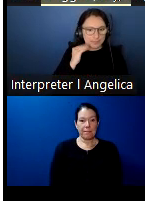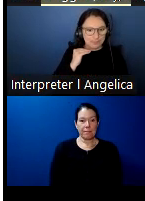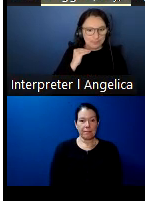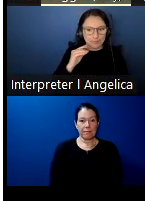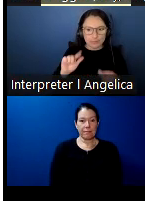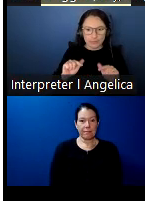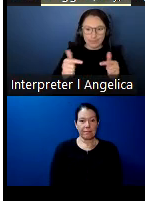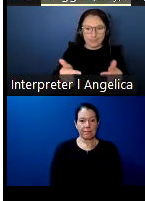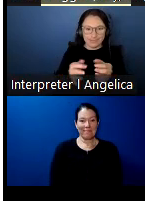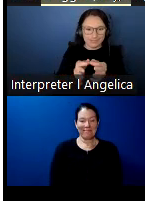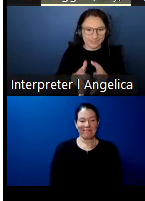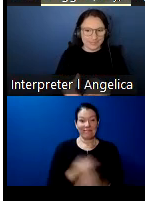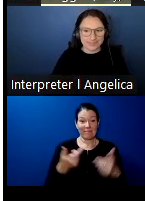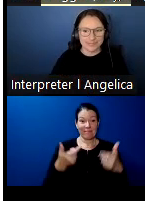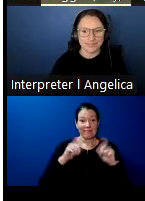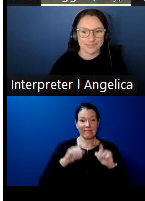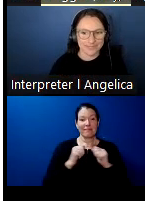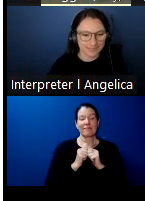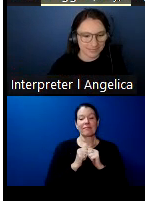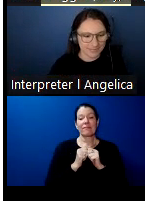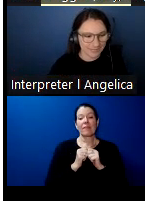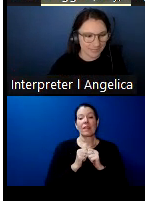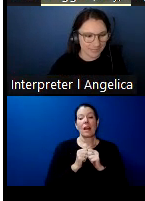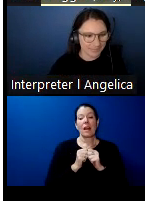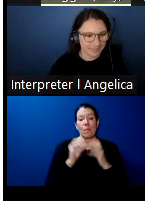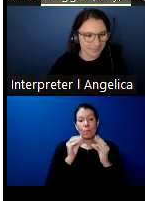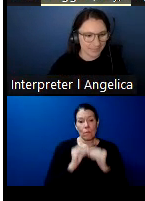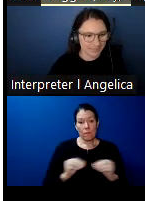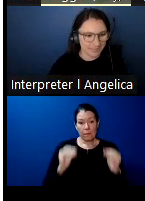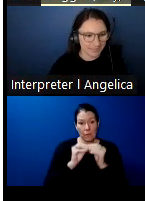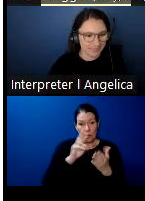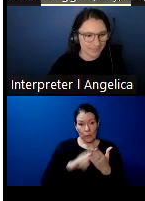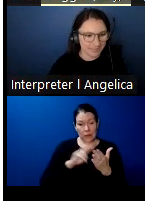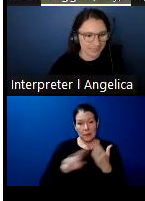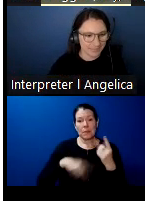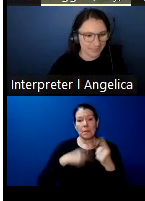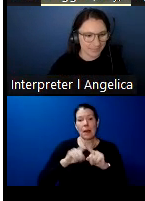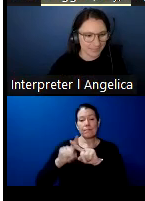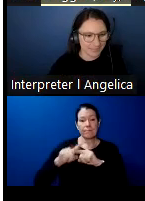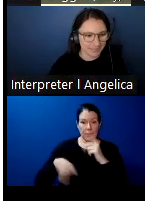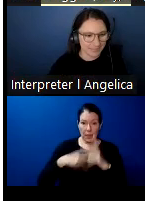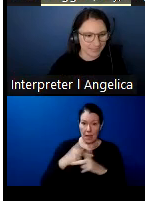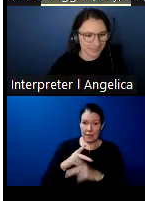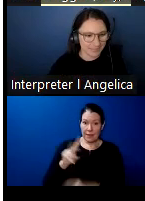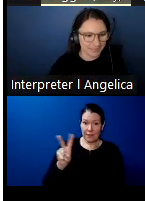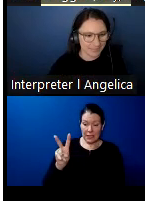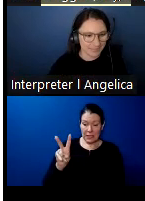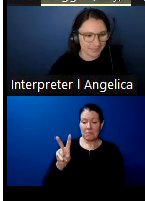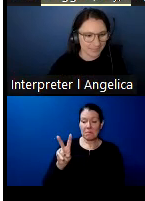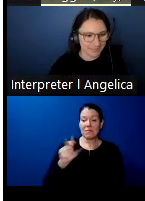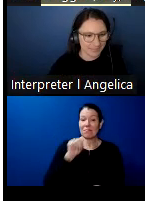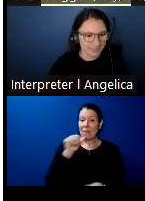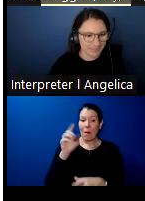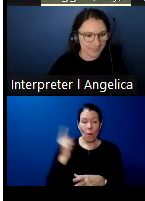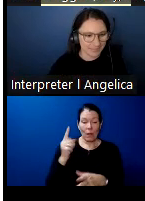So I also want to say, as more and more research is done on other types of victims besides women, we'll probably have more insight into